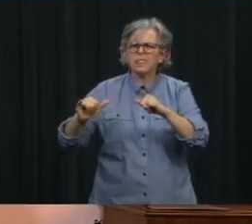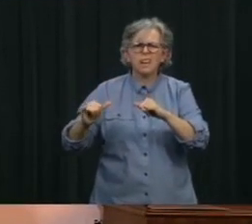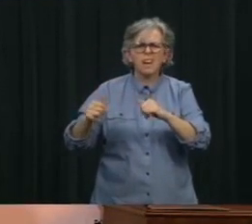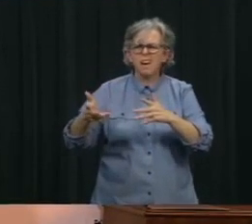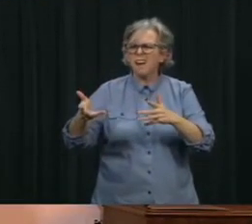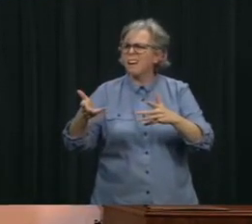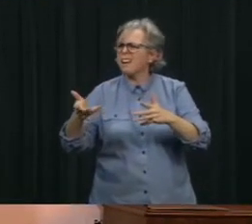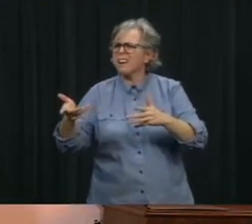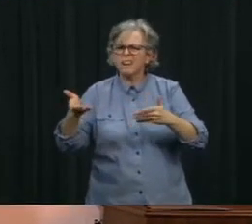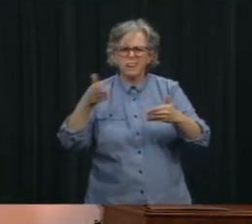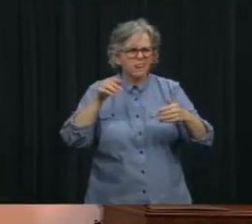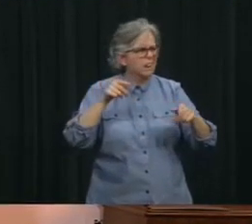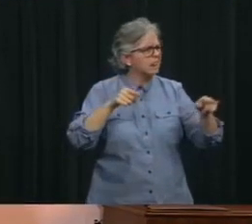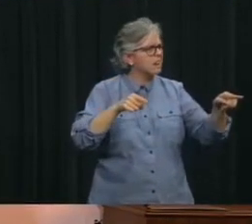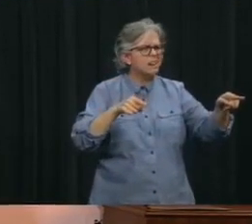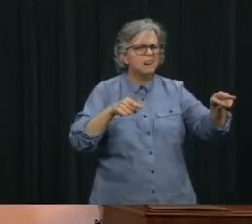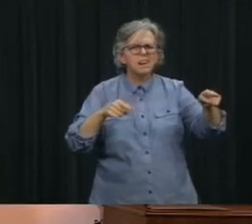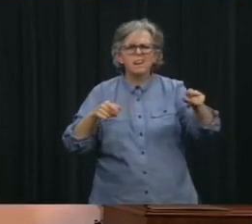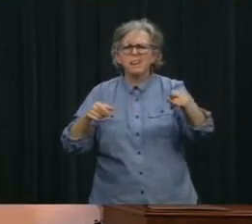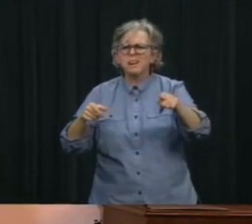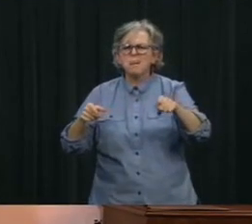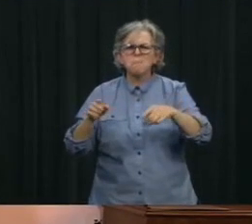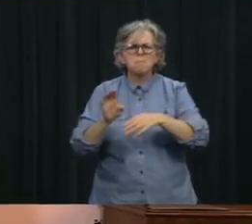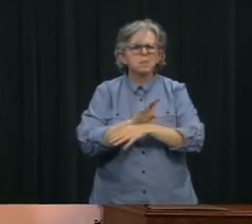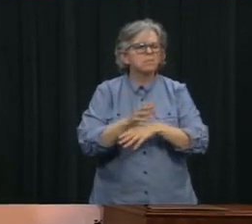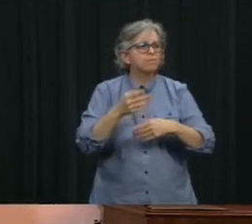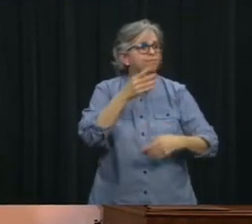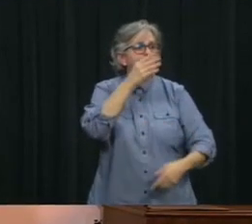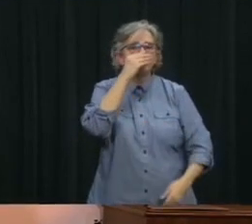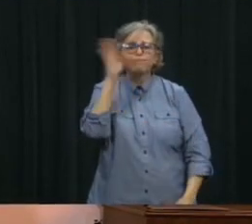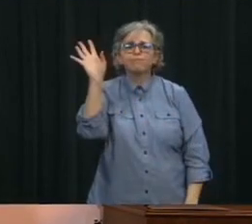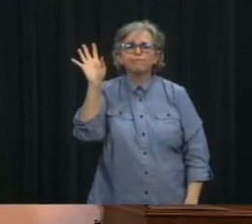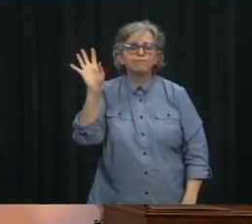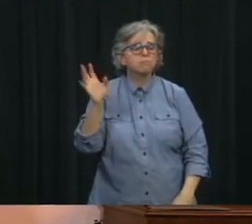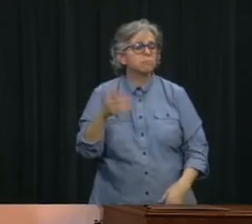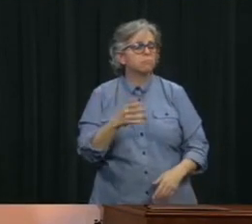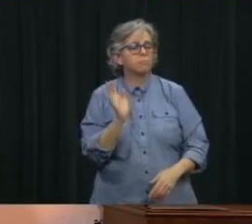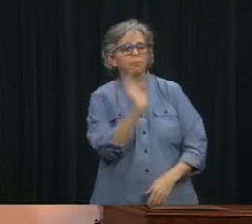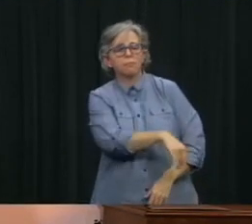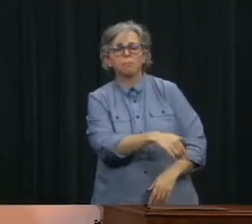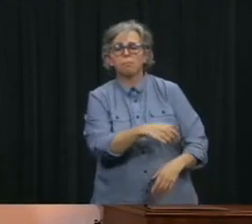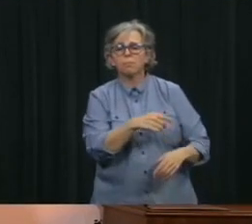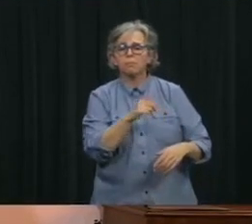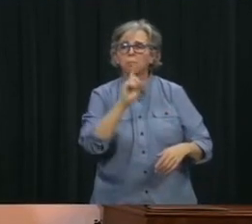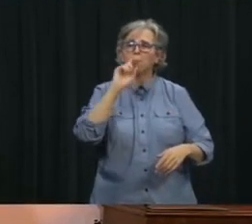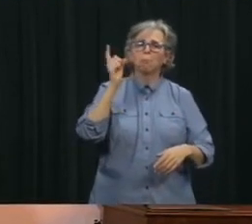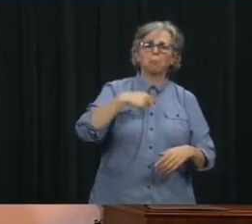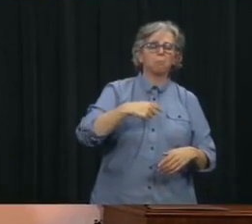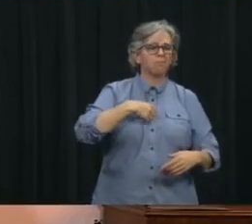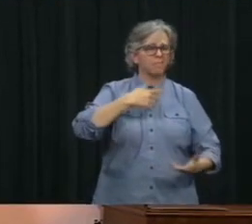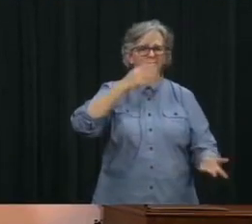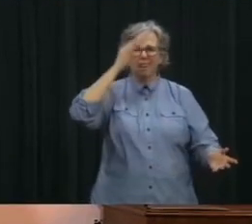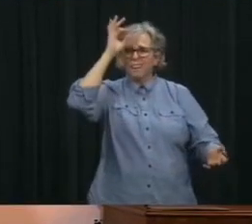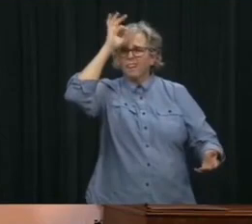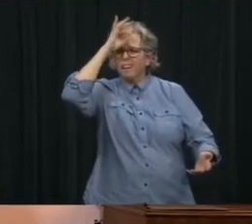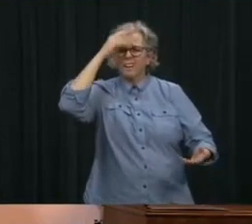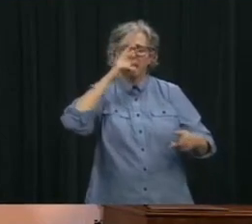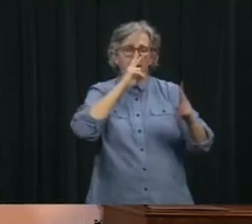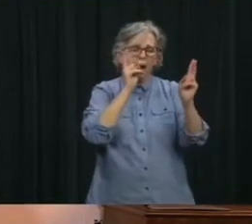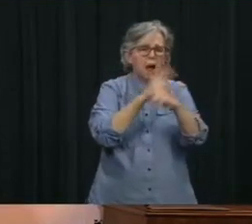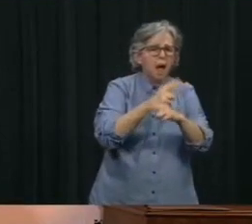about businesses that are not compliant, businesses that are recklessly risking the lives of